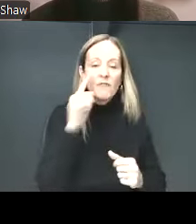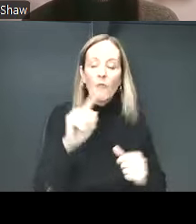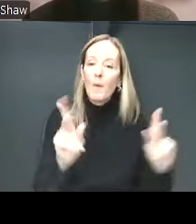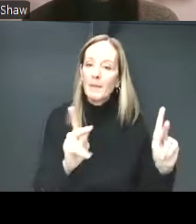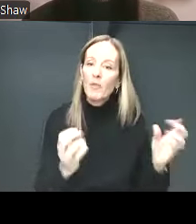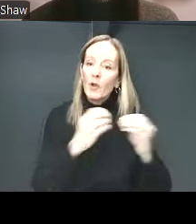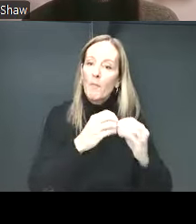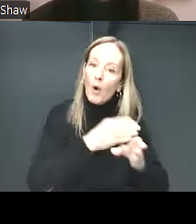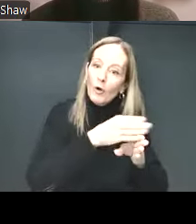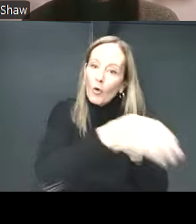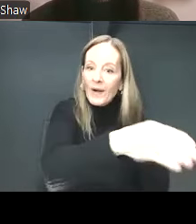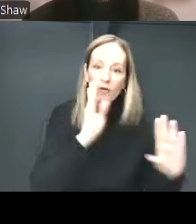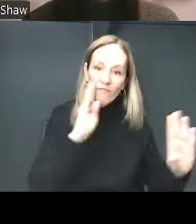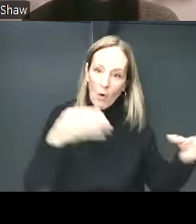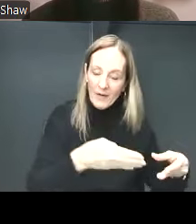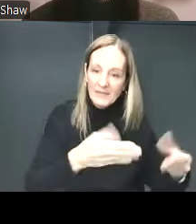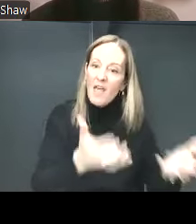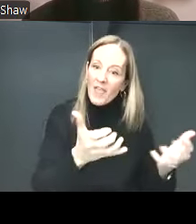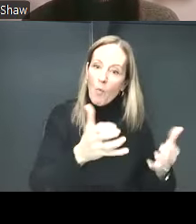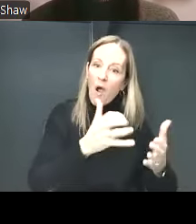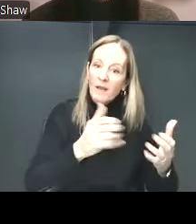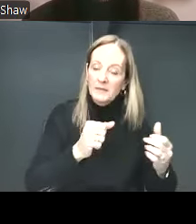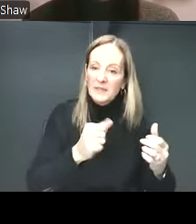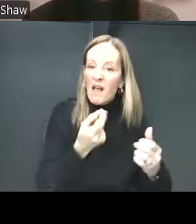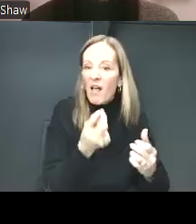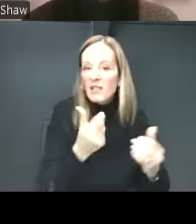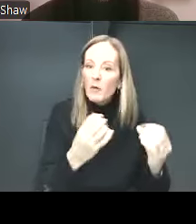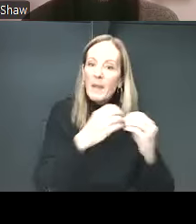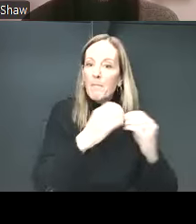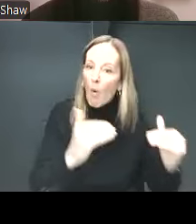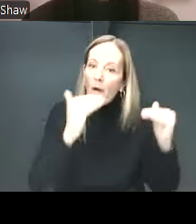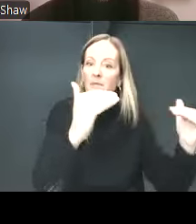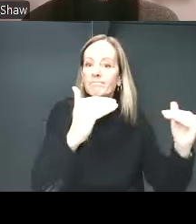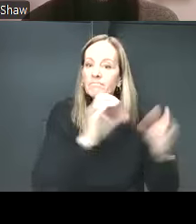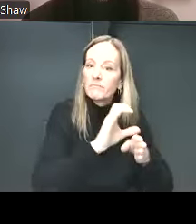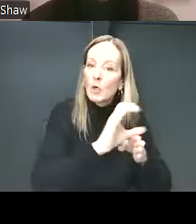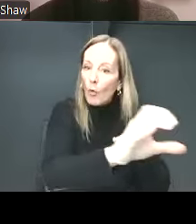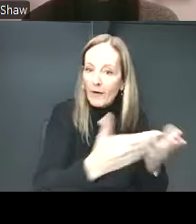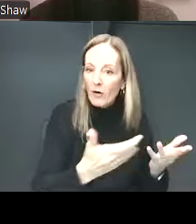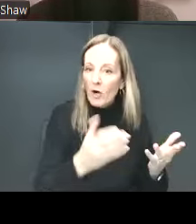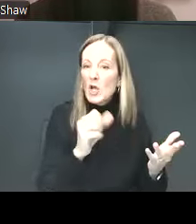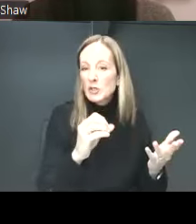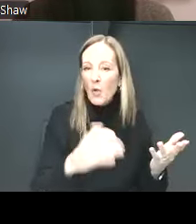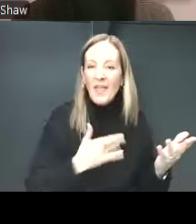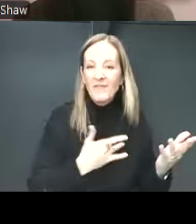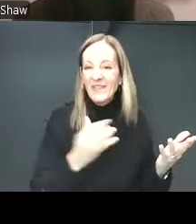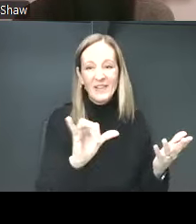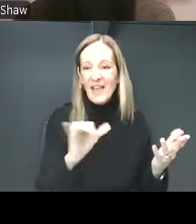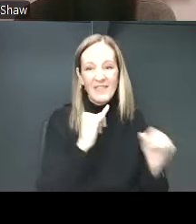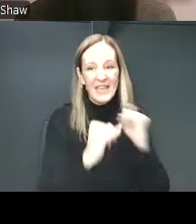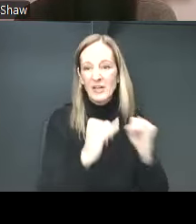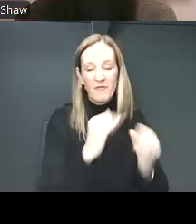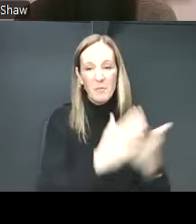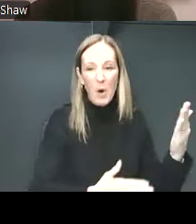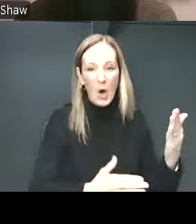who maybe have been working, but they want something a little bit more in their career, but they feel like the job interview is holding them back.